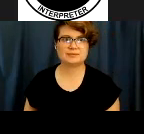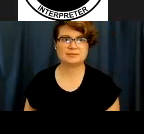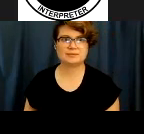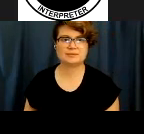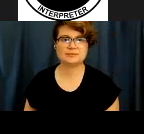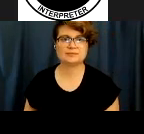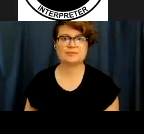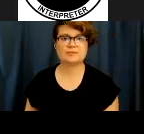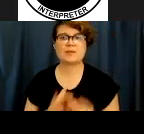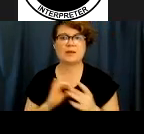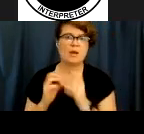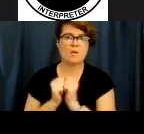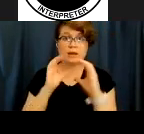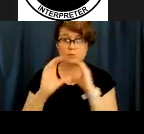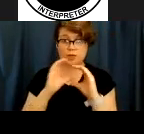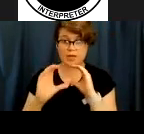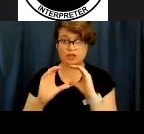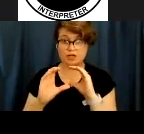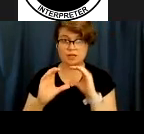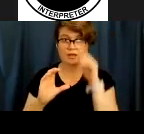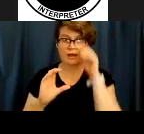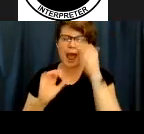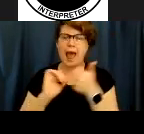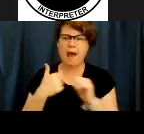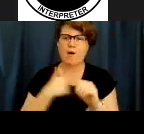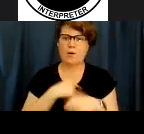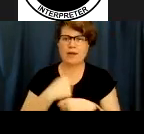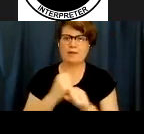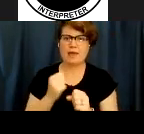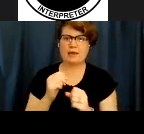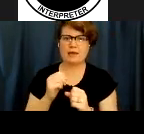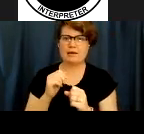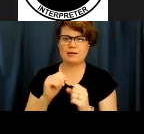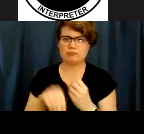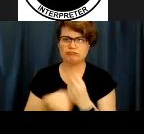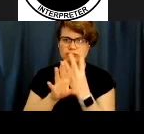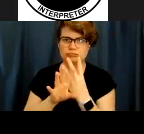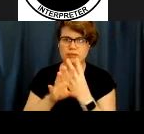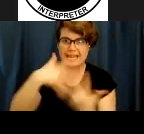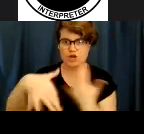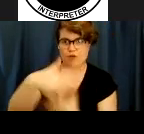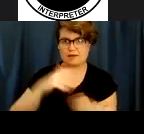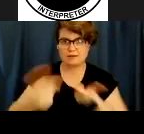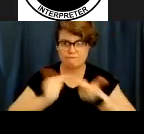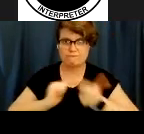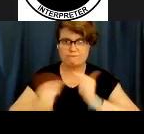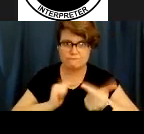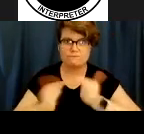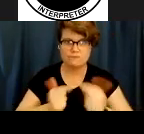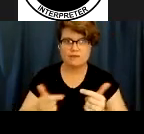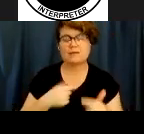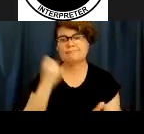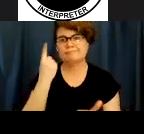When it comes to communication, how are we making video calls as interactive as possible, right? I think it's really easy to